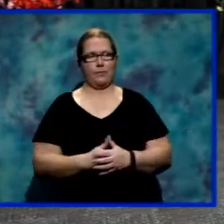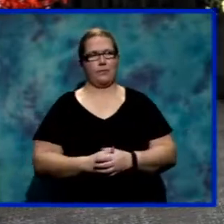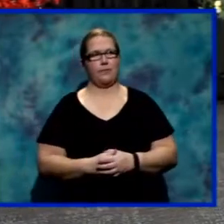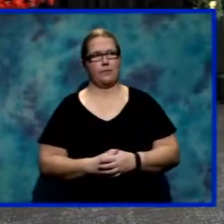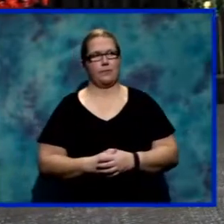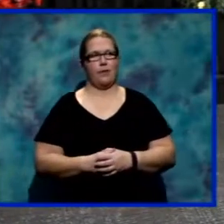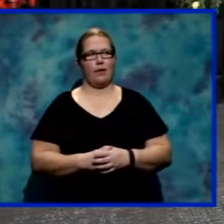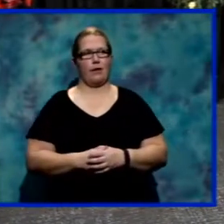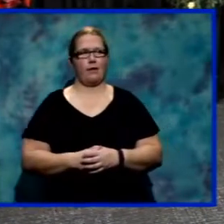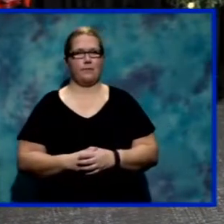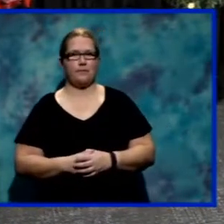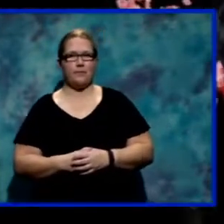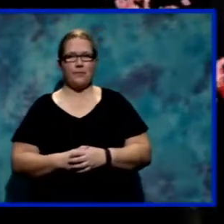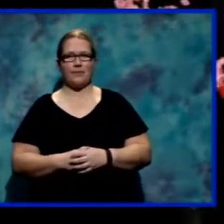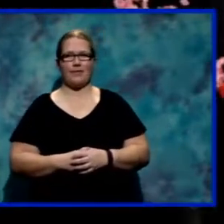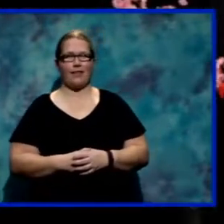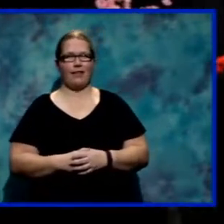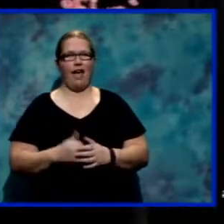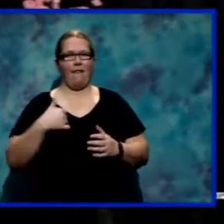I'm flustered when I'm telling this story.